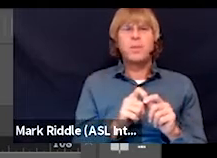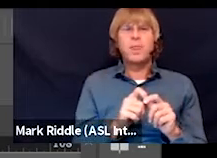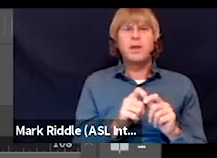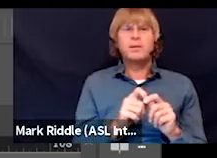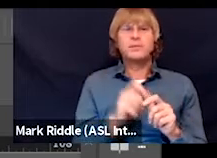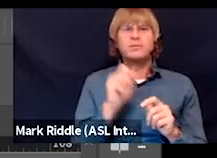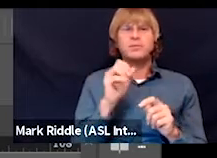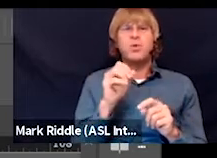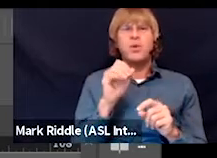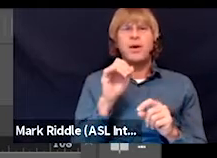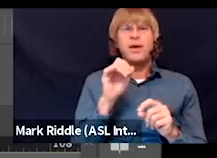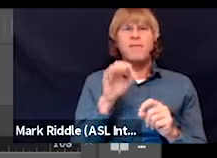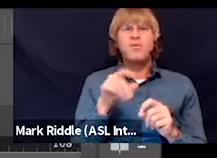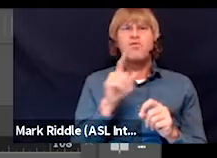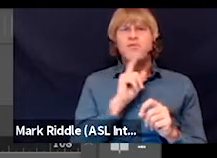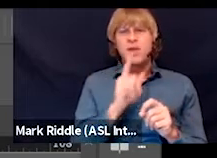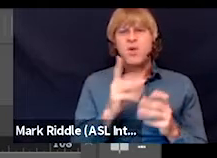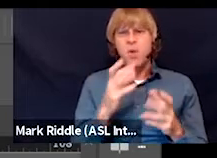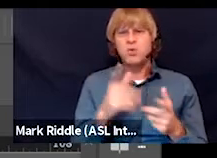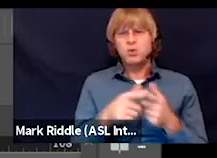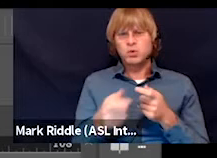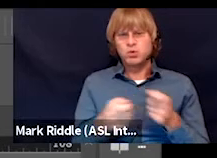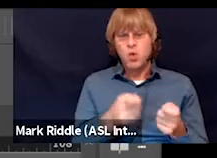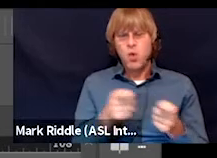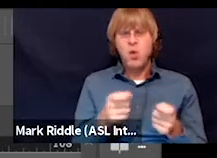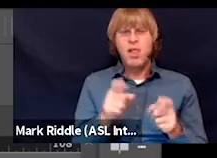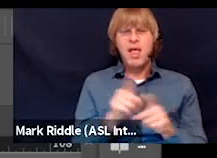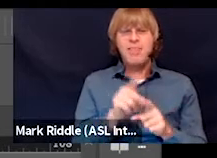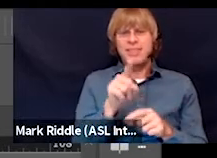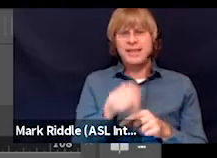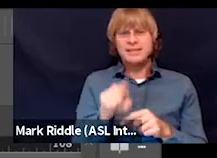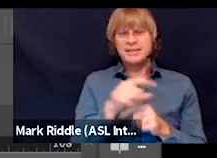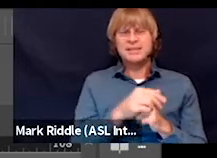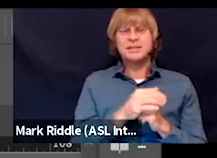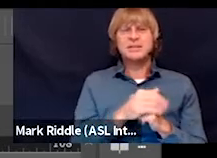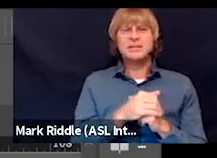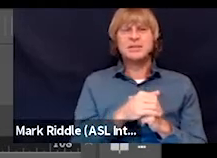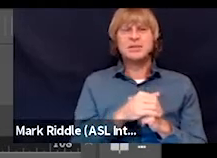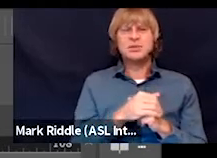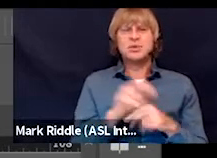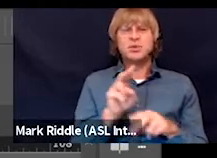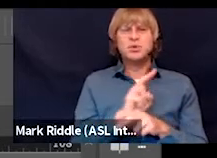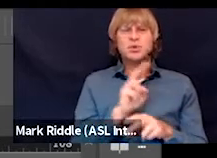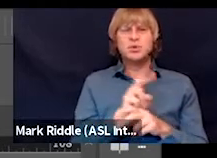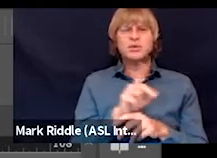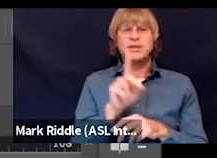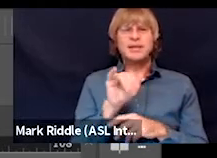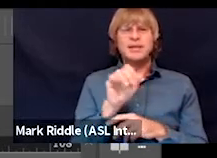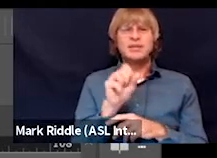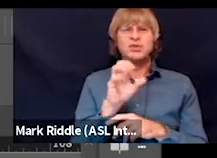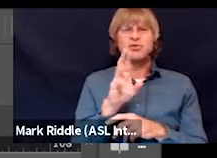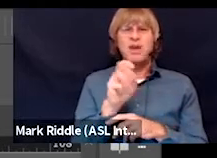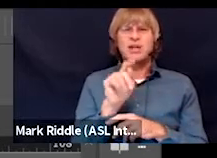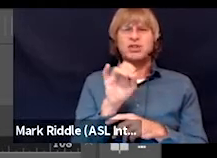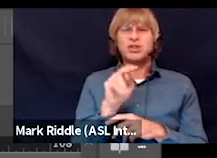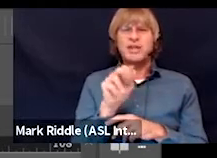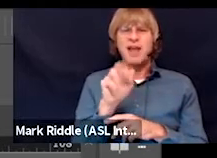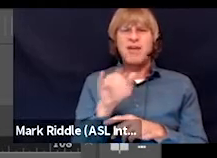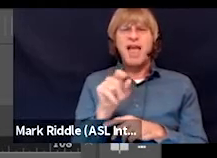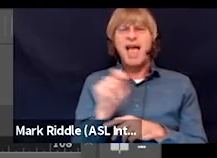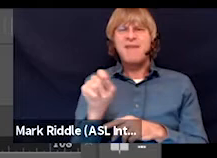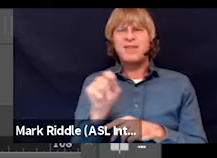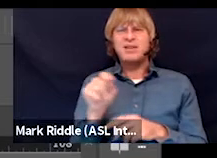So again, if you really want to control things like this, you use a discretionary hyphen to say, no, you